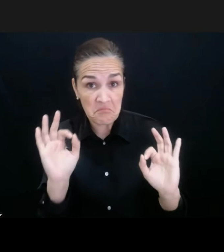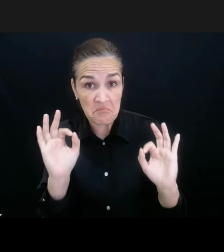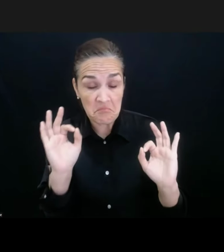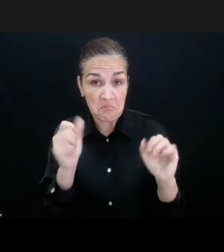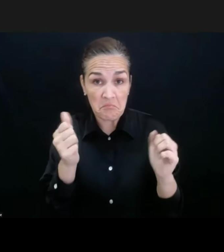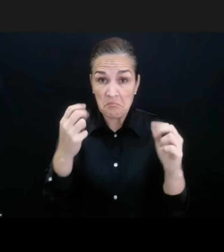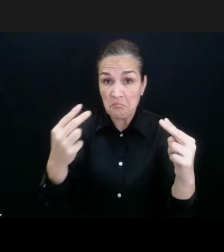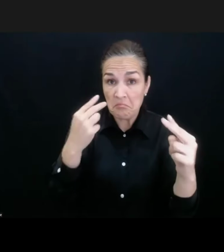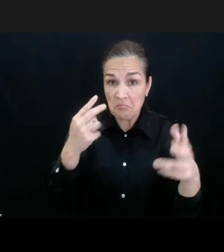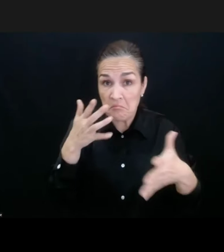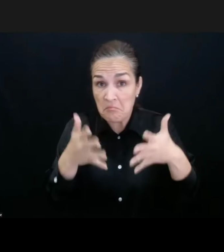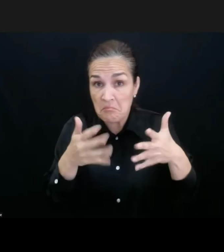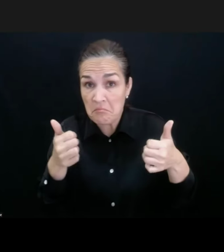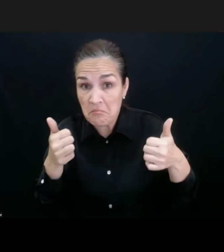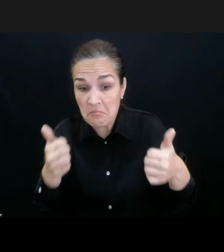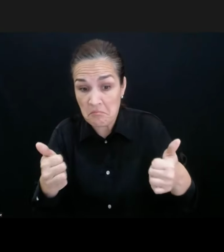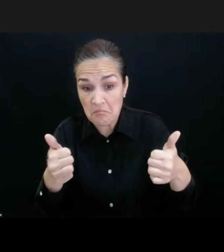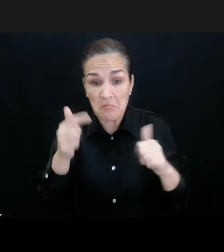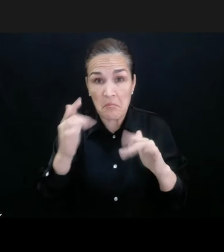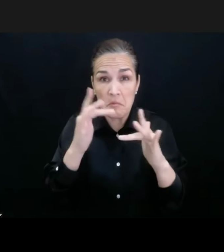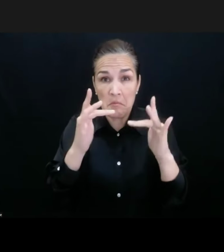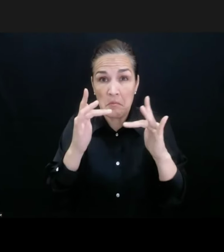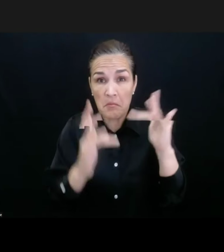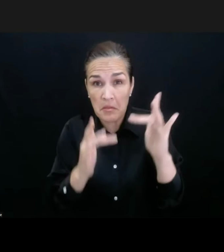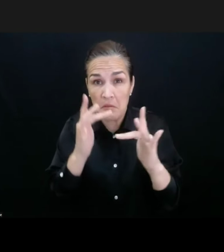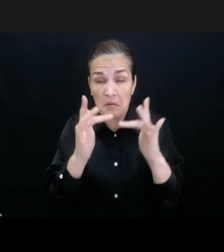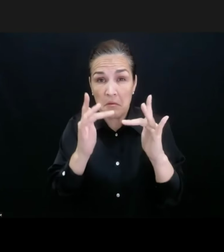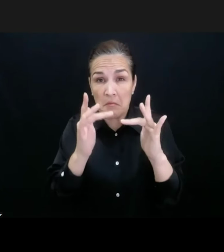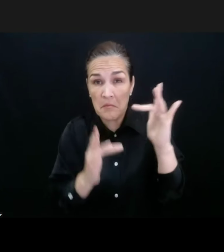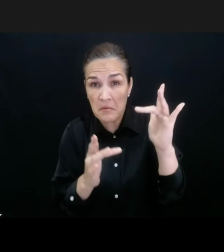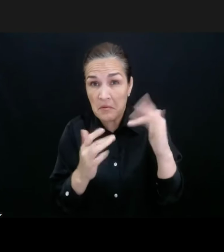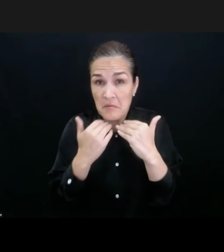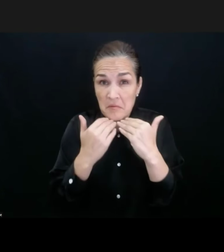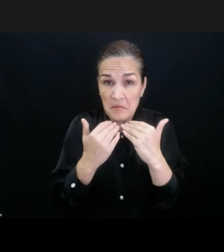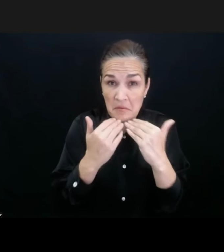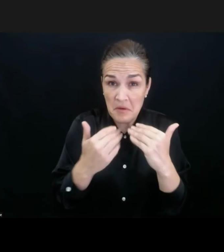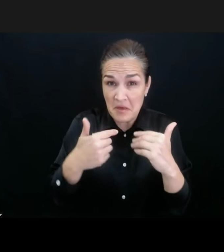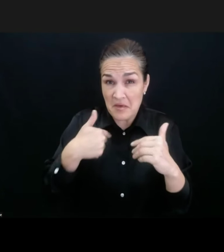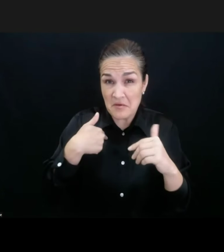whether I should also maybe disconnect my video because obviously Melanie was